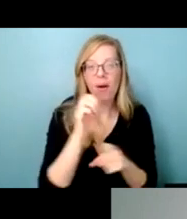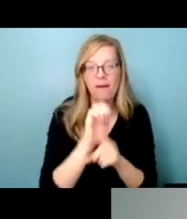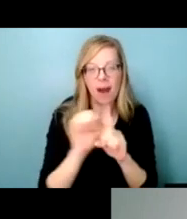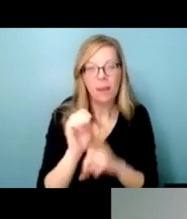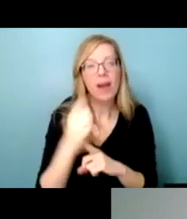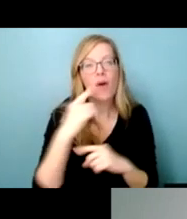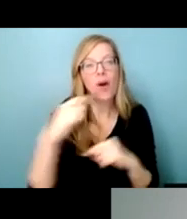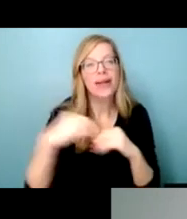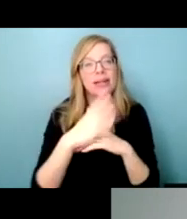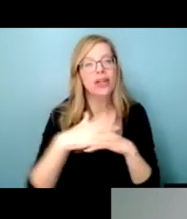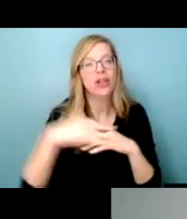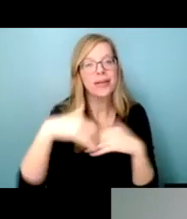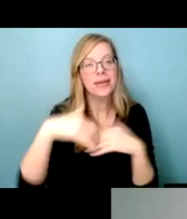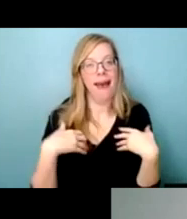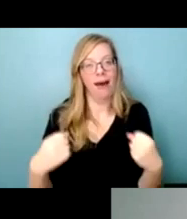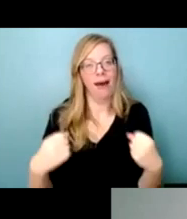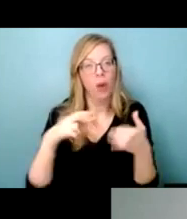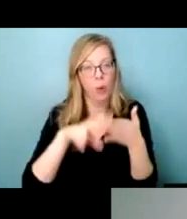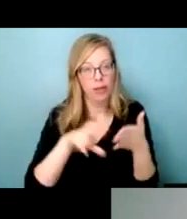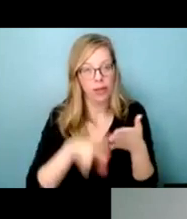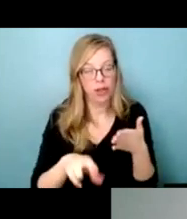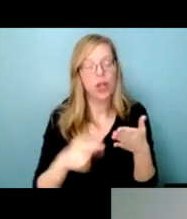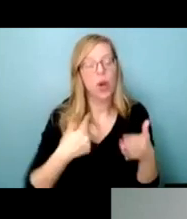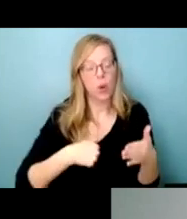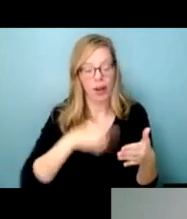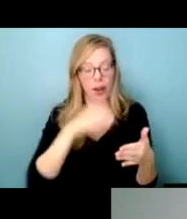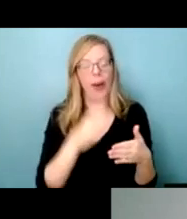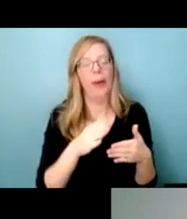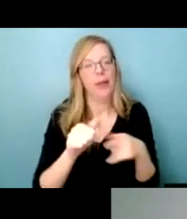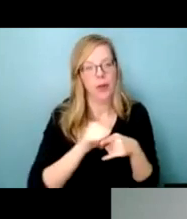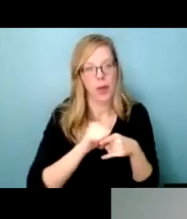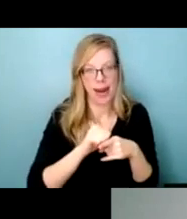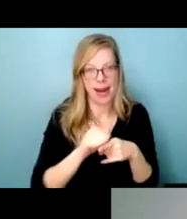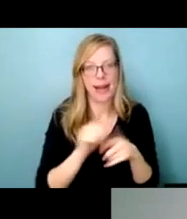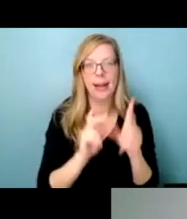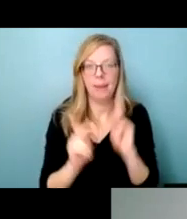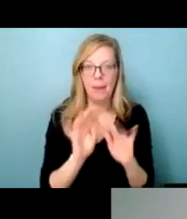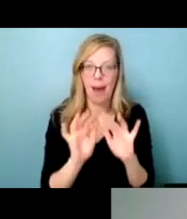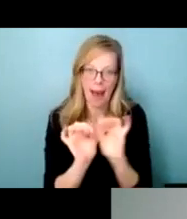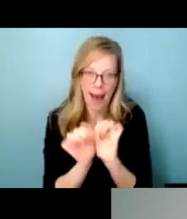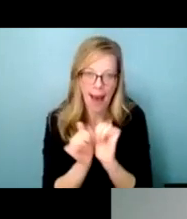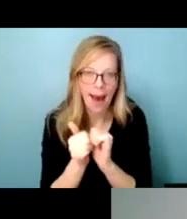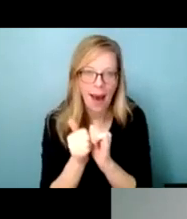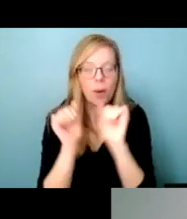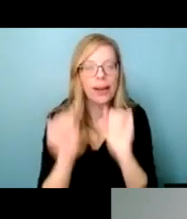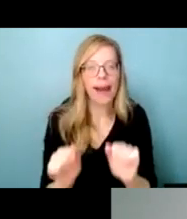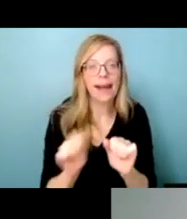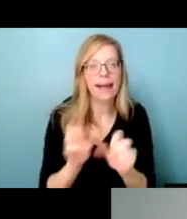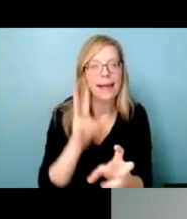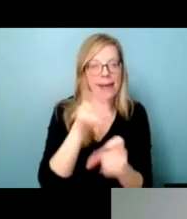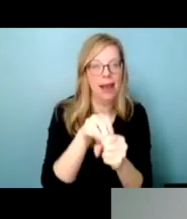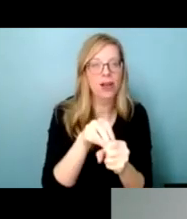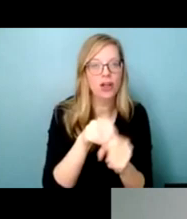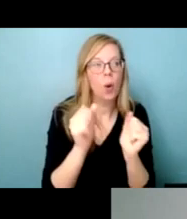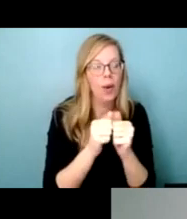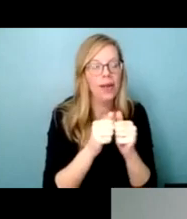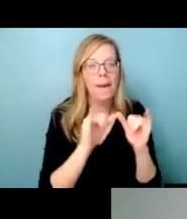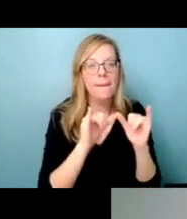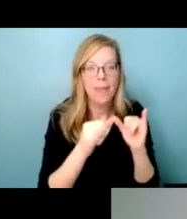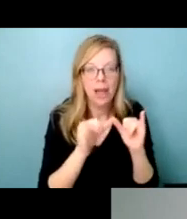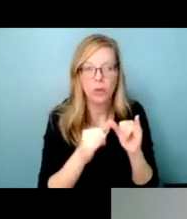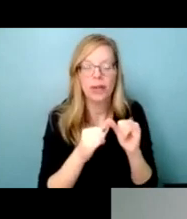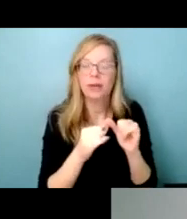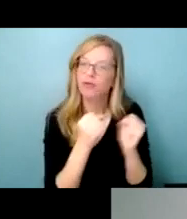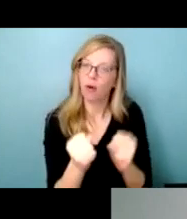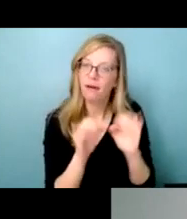And so we're going to be training folks on how to engage in measurement, measuring strong families,